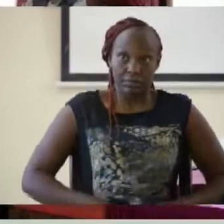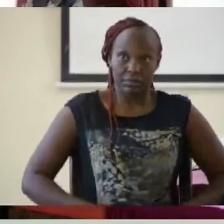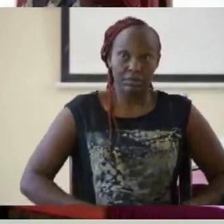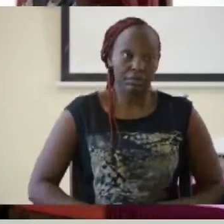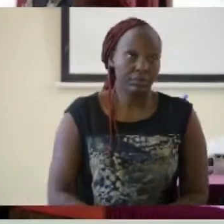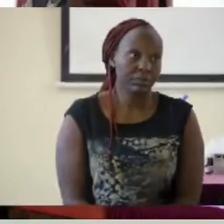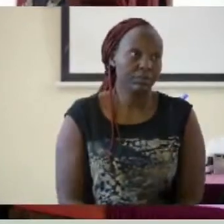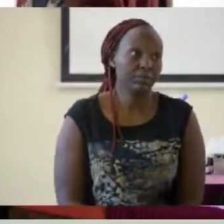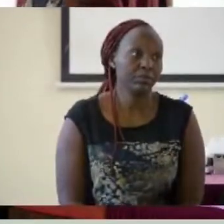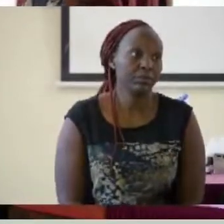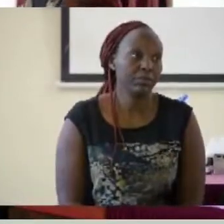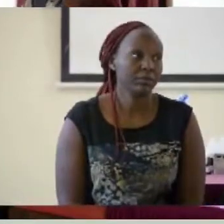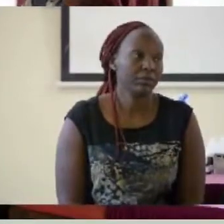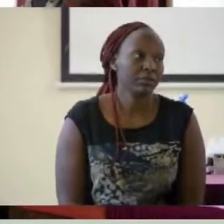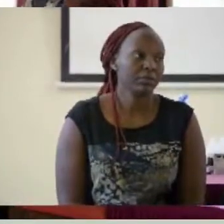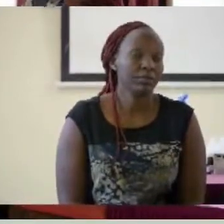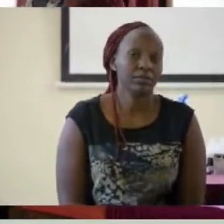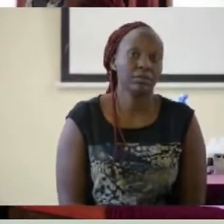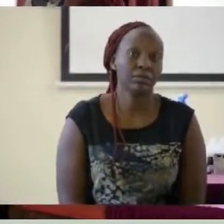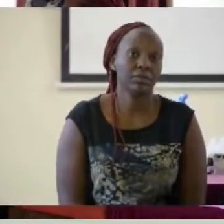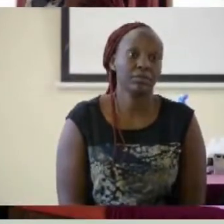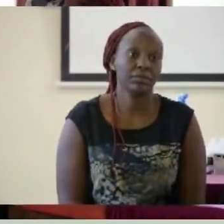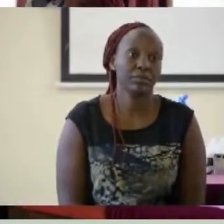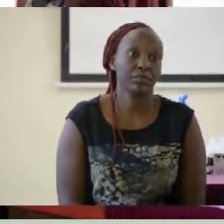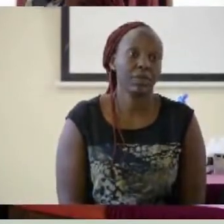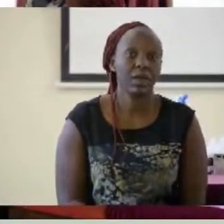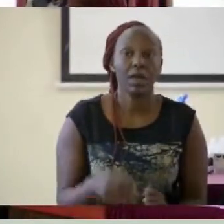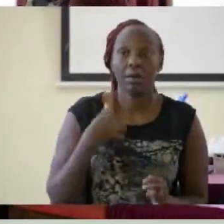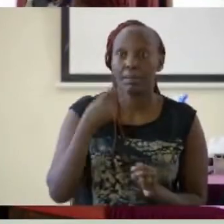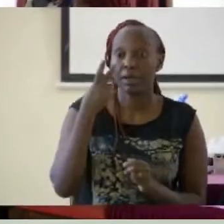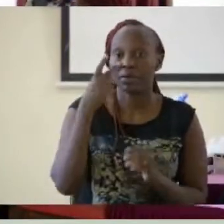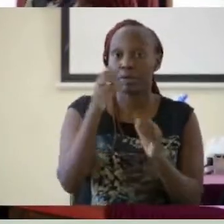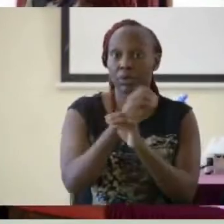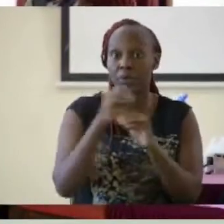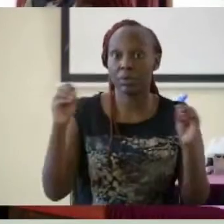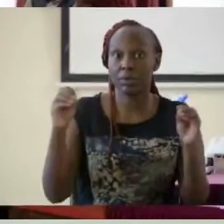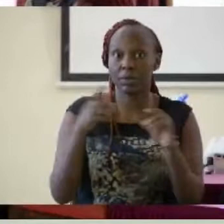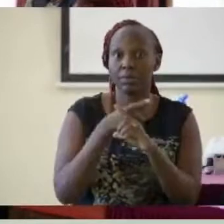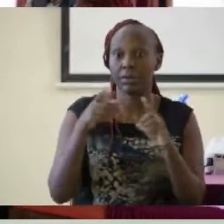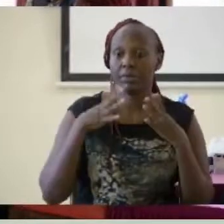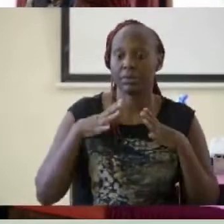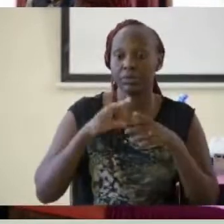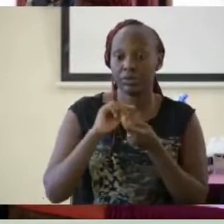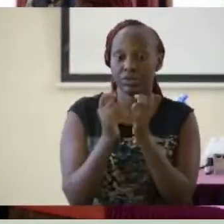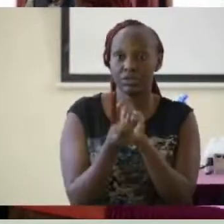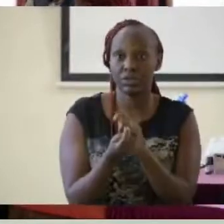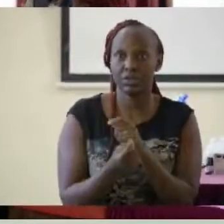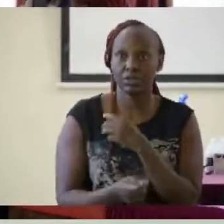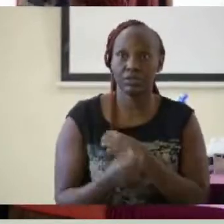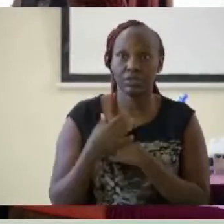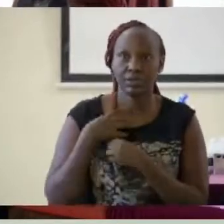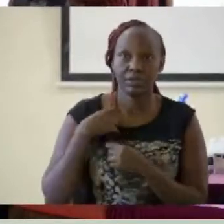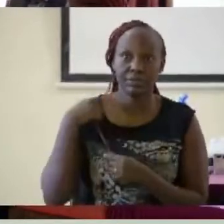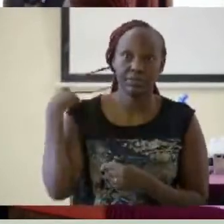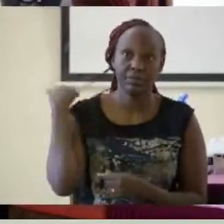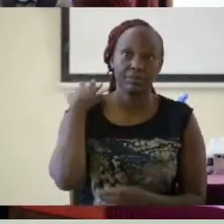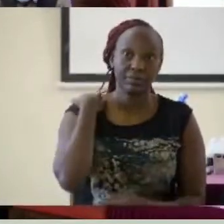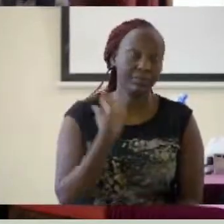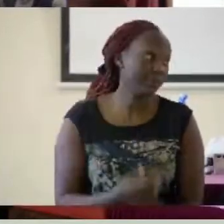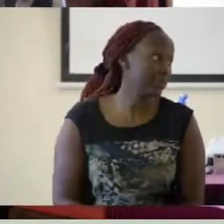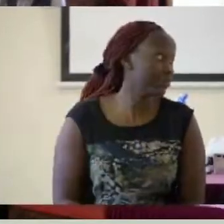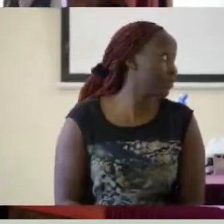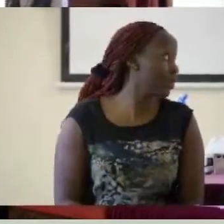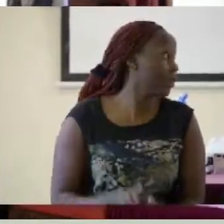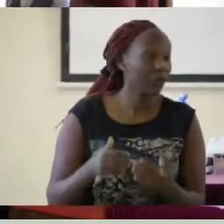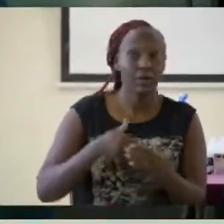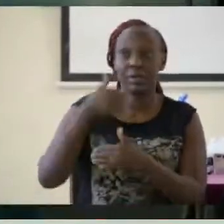it? Yes, he's not here. I thought I didn't see him, but people change. So we'll go